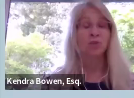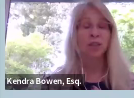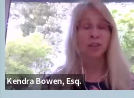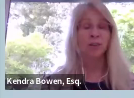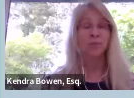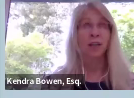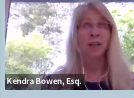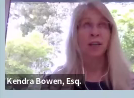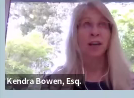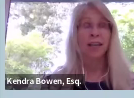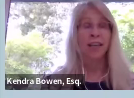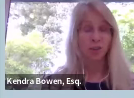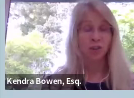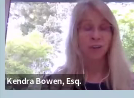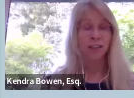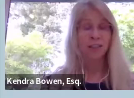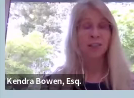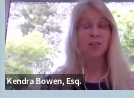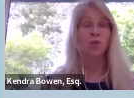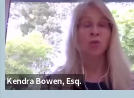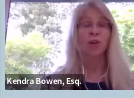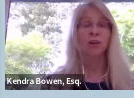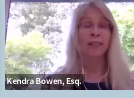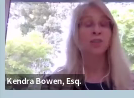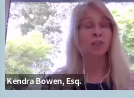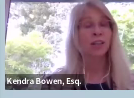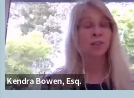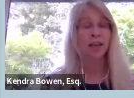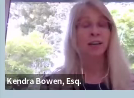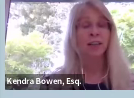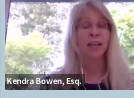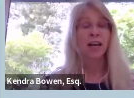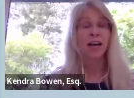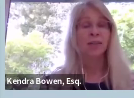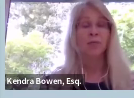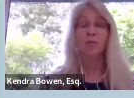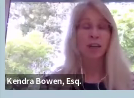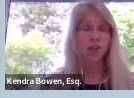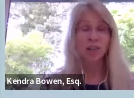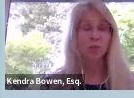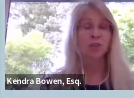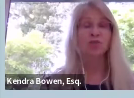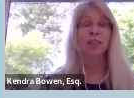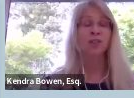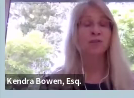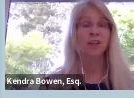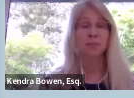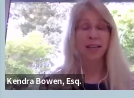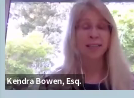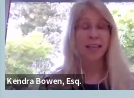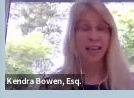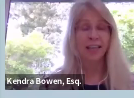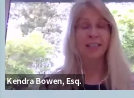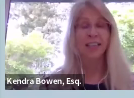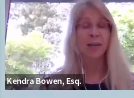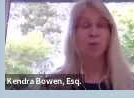you to either handle your finances or handle your health care. A judge will try to do the very